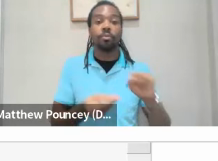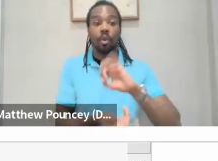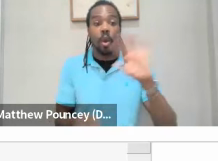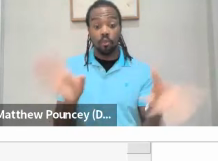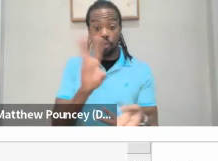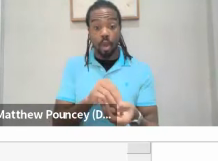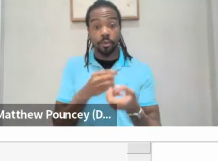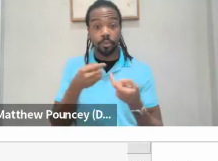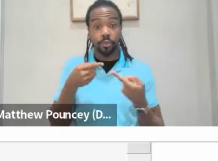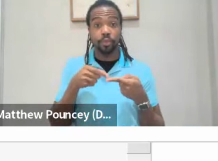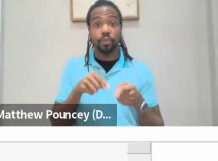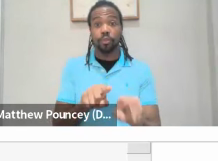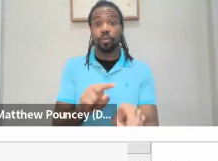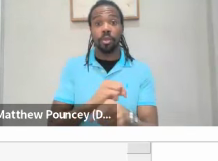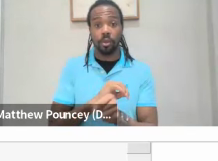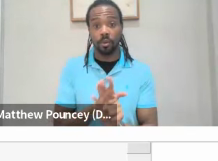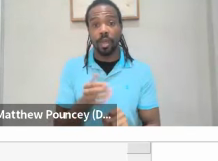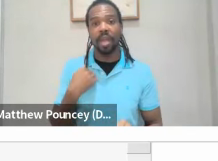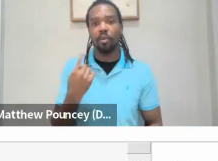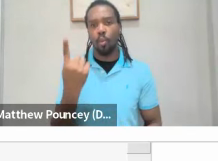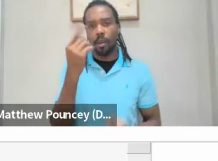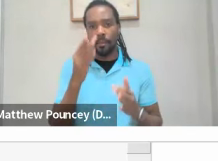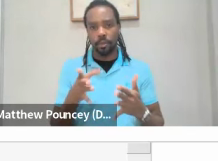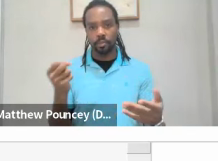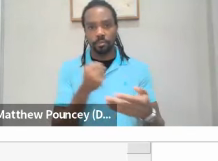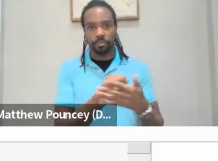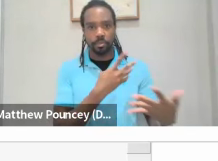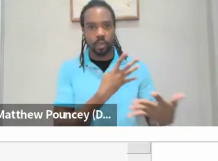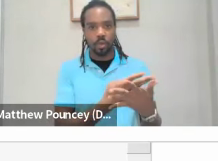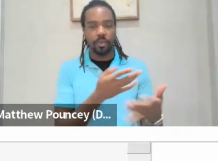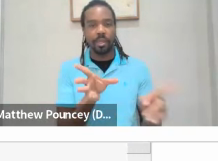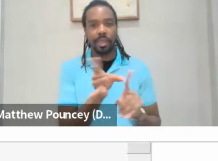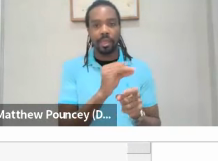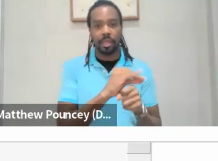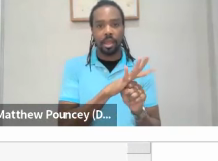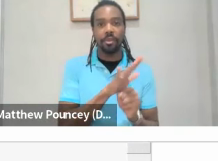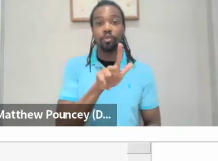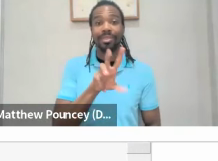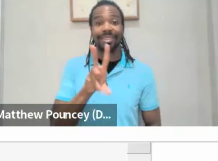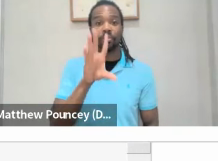had 1 in a correctional facility with COVID, 26 in host homes,